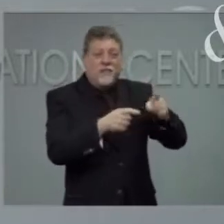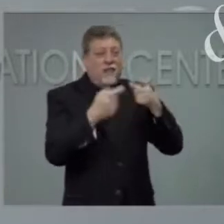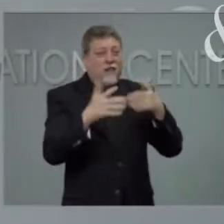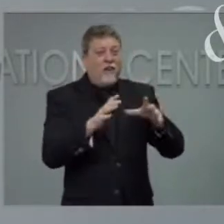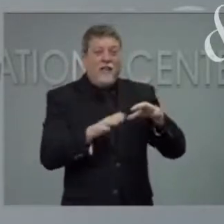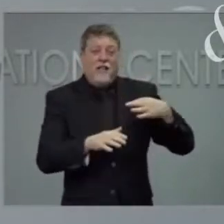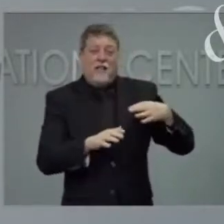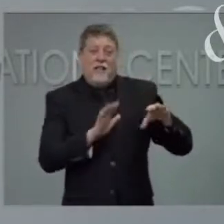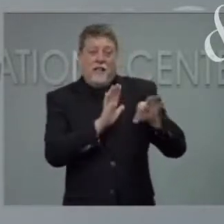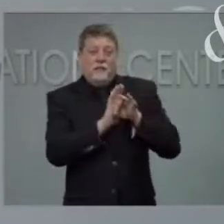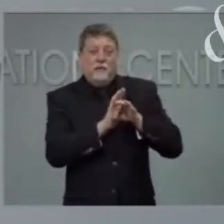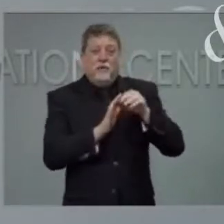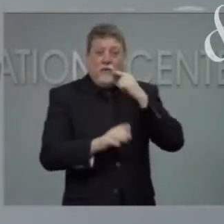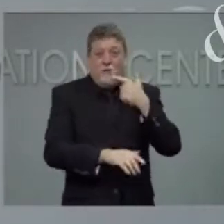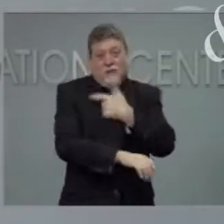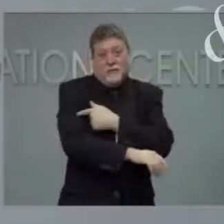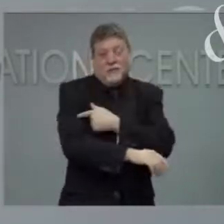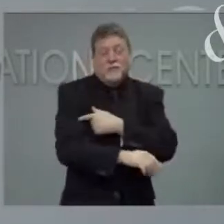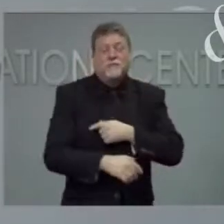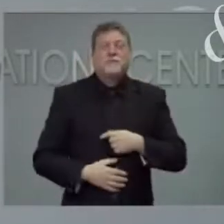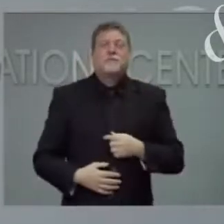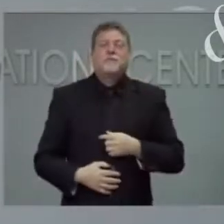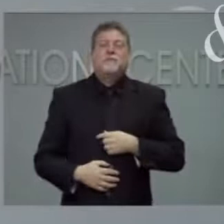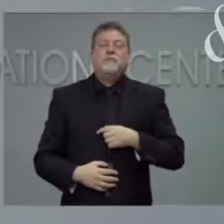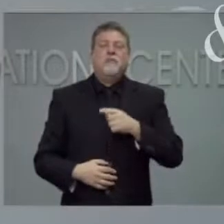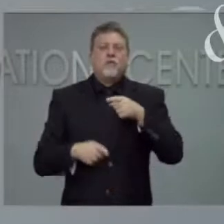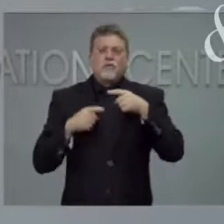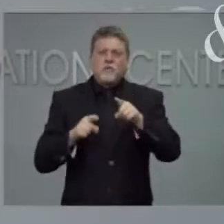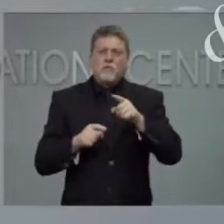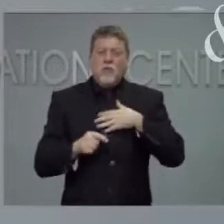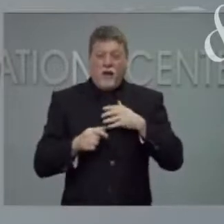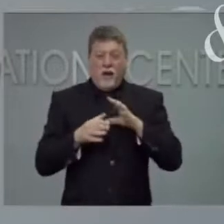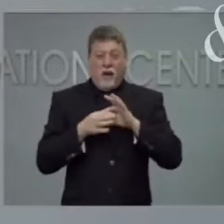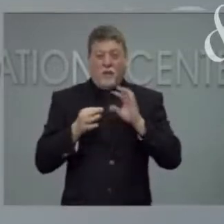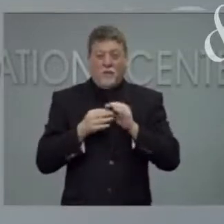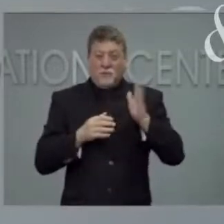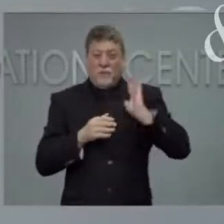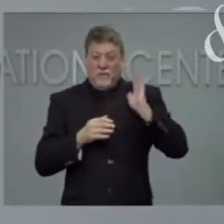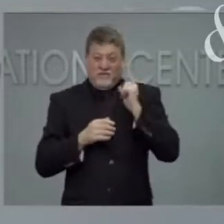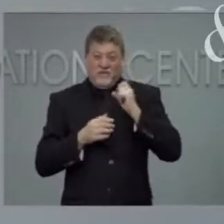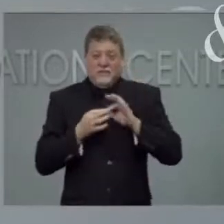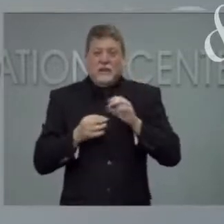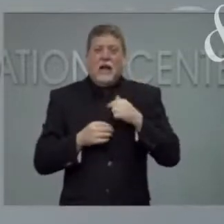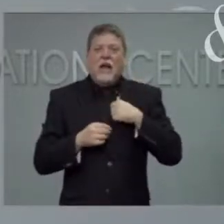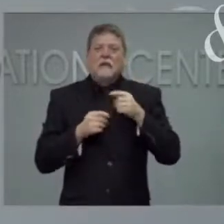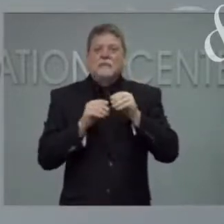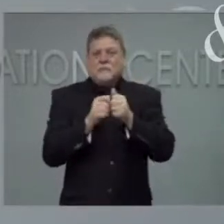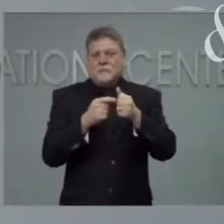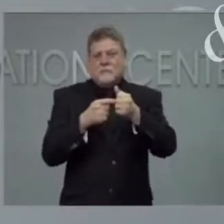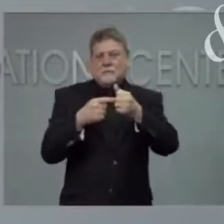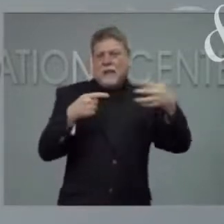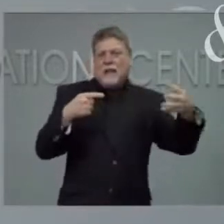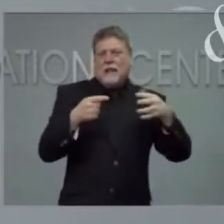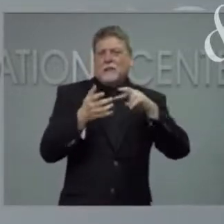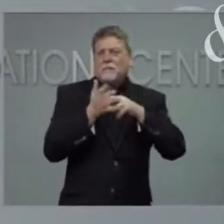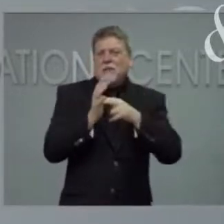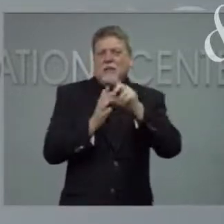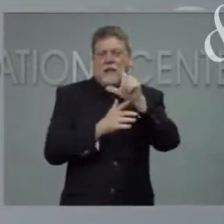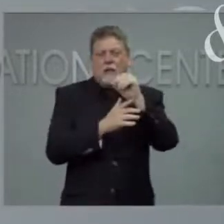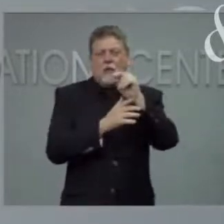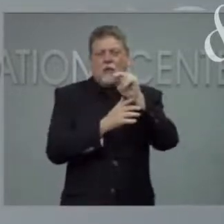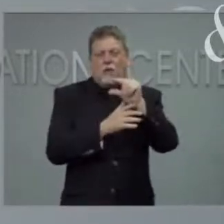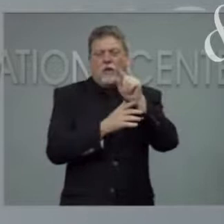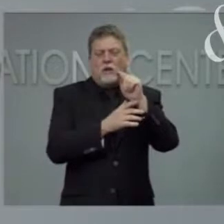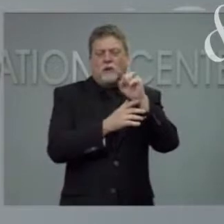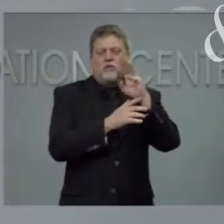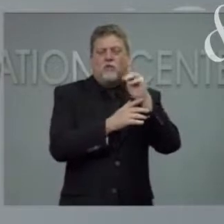for vaccination. As I was mentioning in my opening remarks, we're also expanding the definition of long-term care to